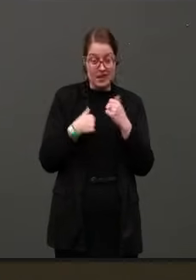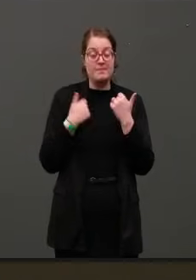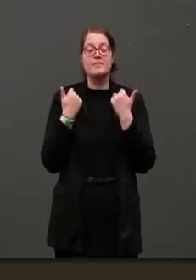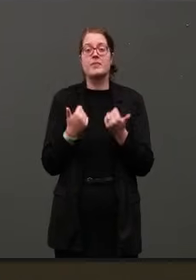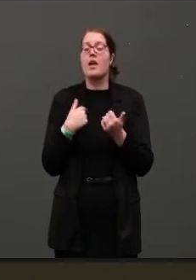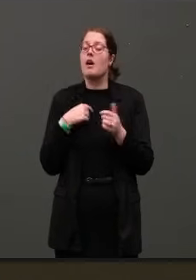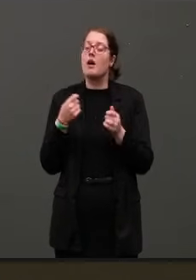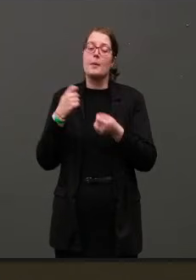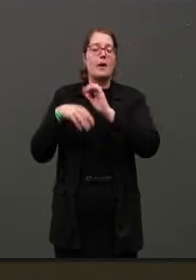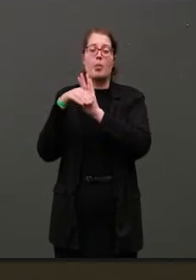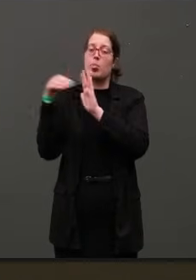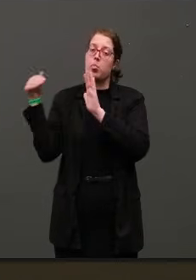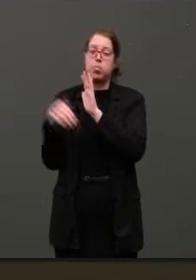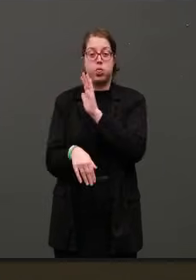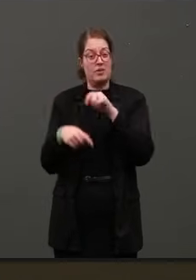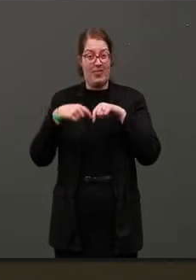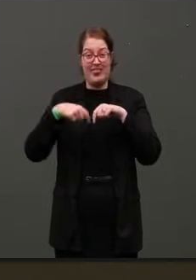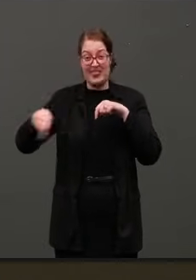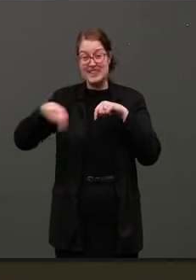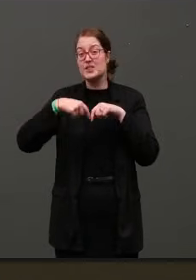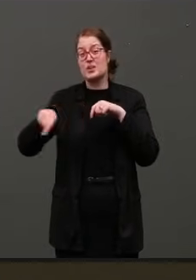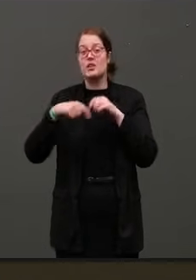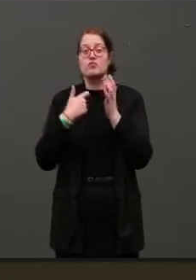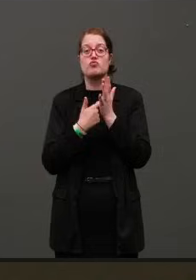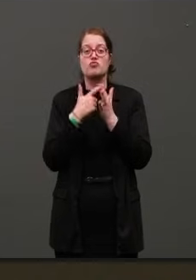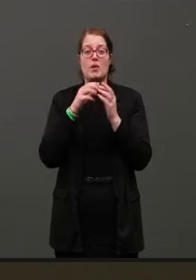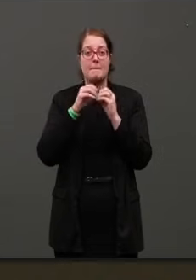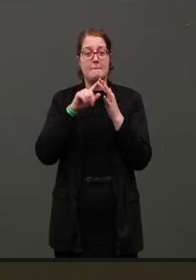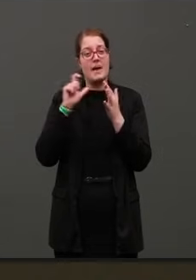this week, Rebecca passed away.